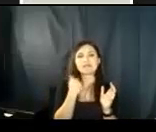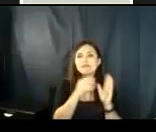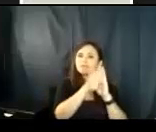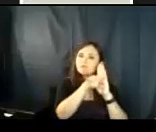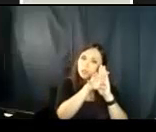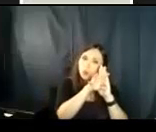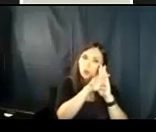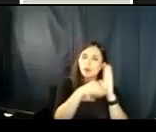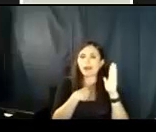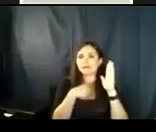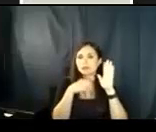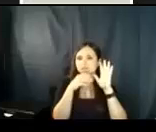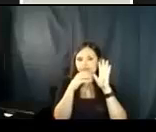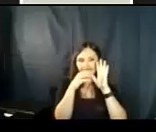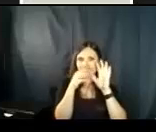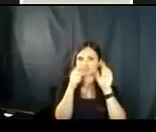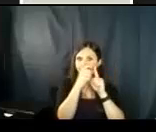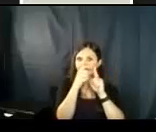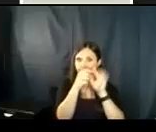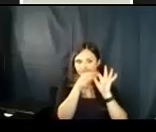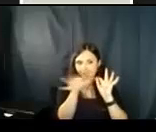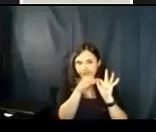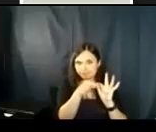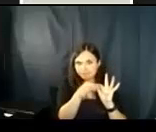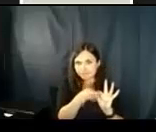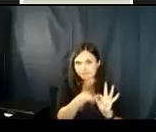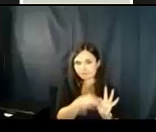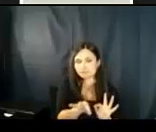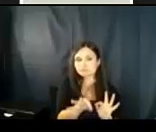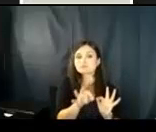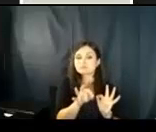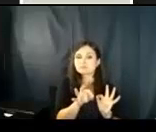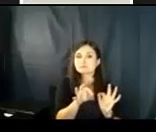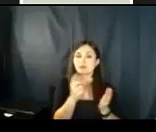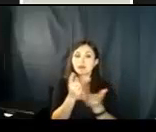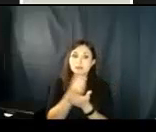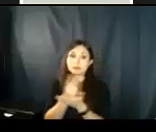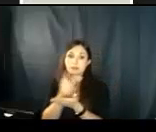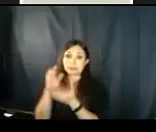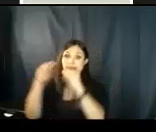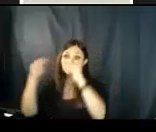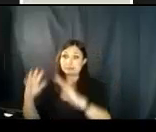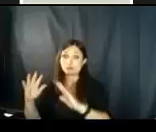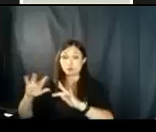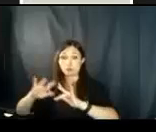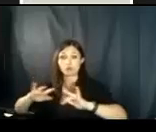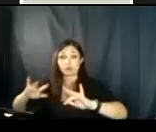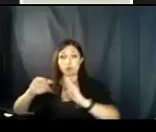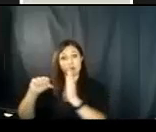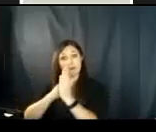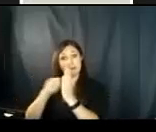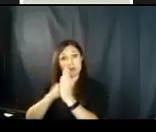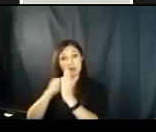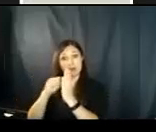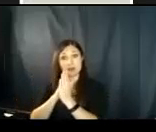text. Sometimes I have teachers, and I'll show you that in a second, who record a page. They record their